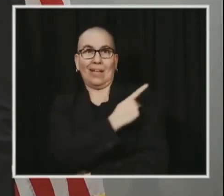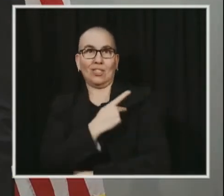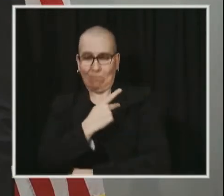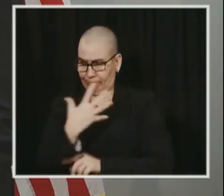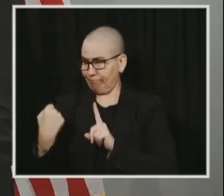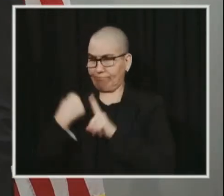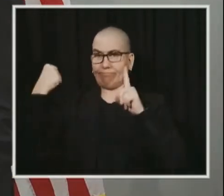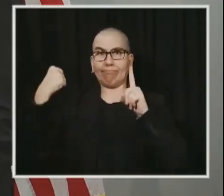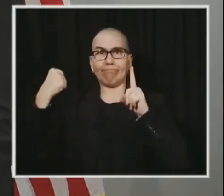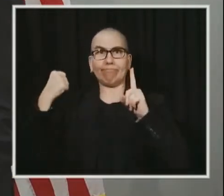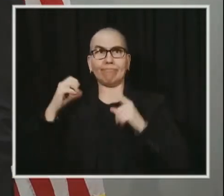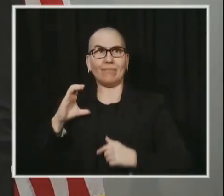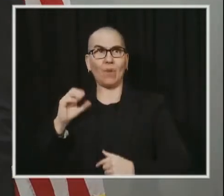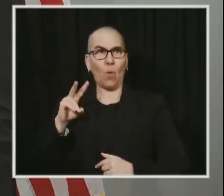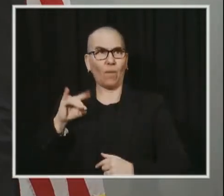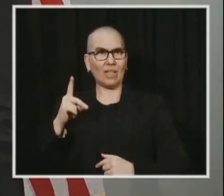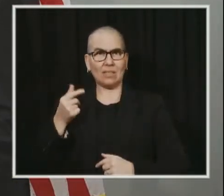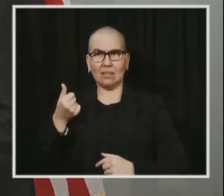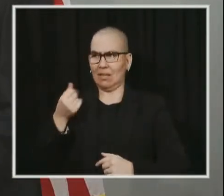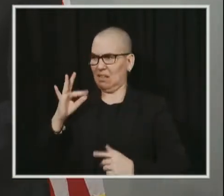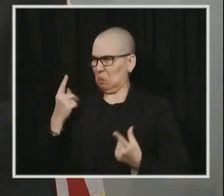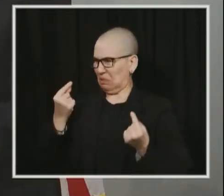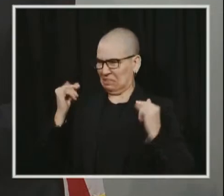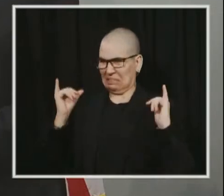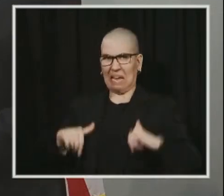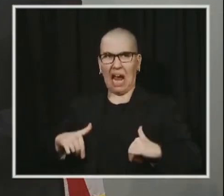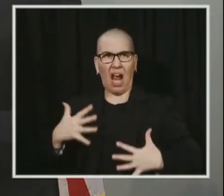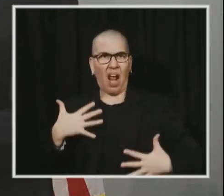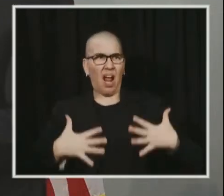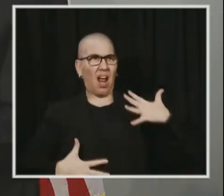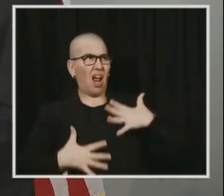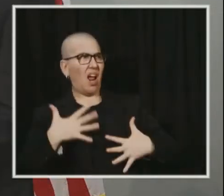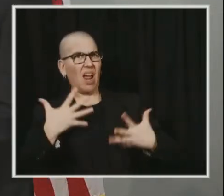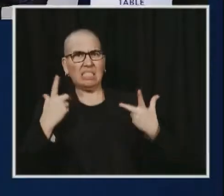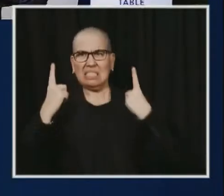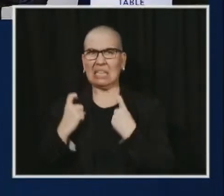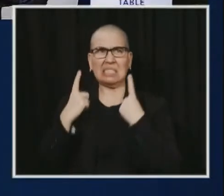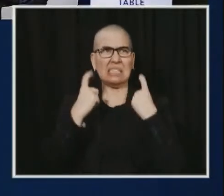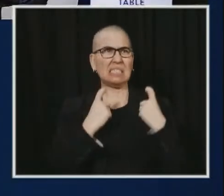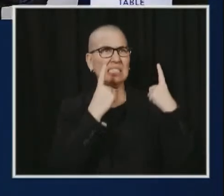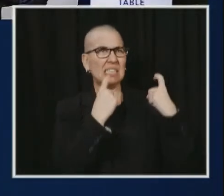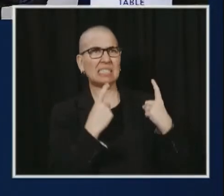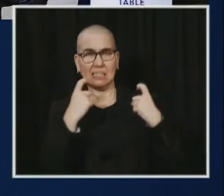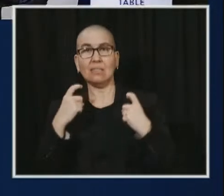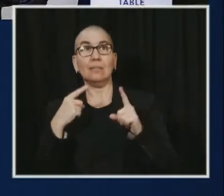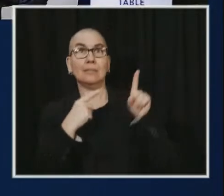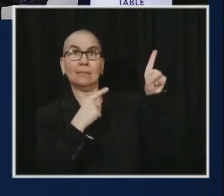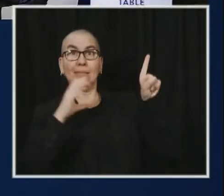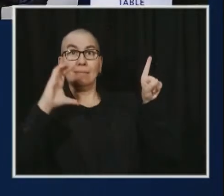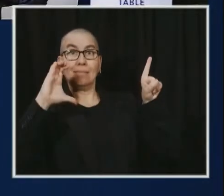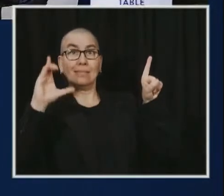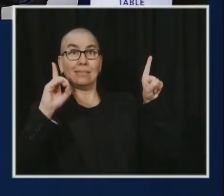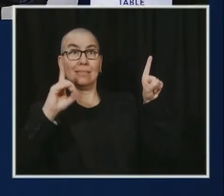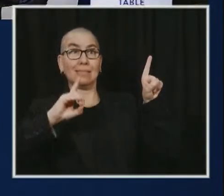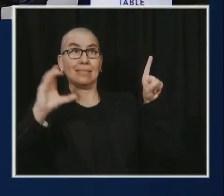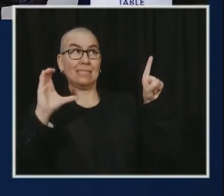point in time, we were scrambling. There were a handful of tests, mostly done by the CDC, to confirm this